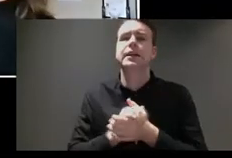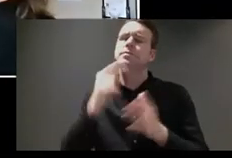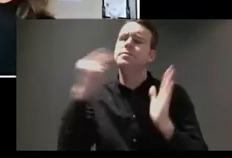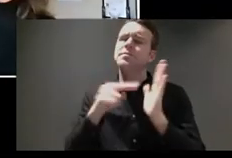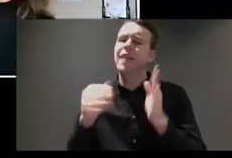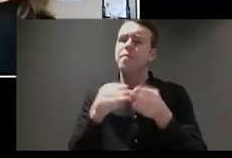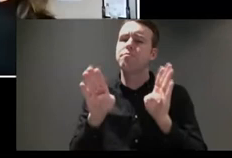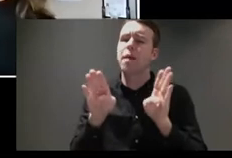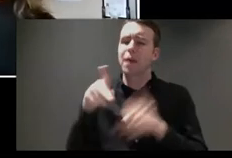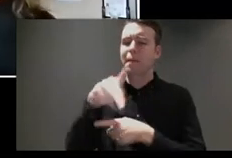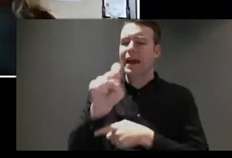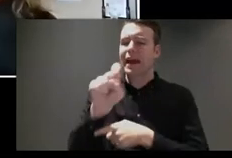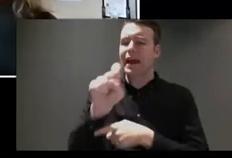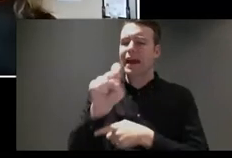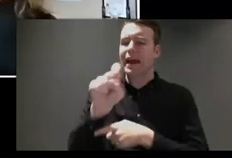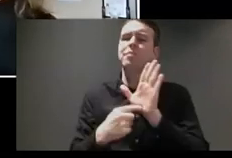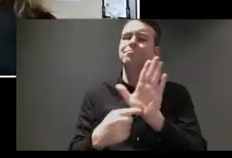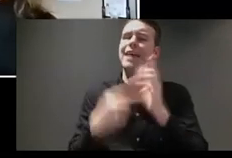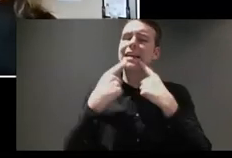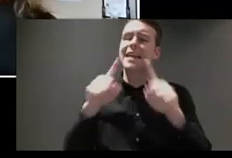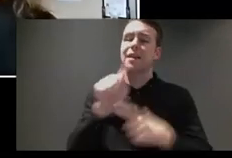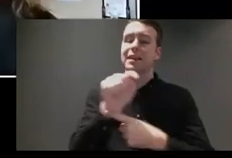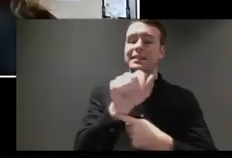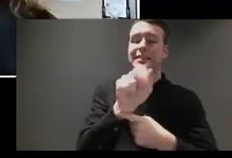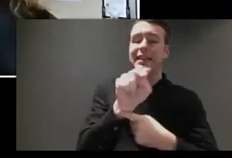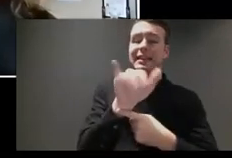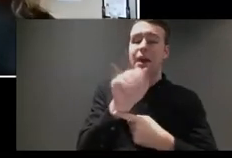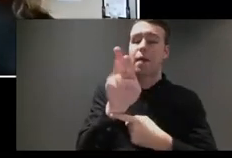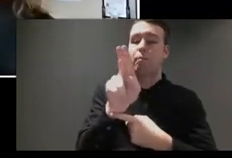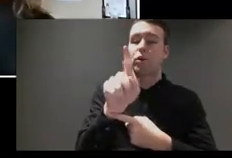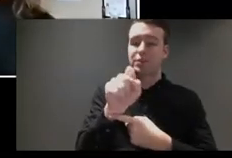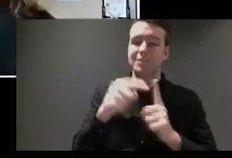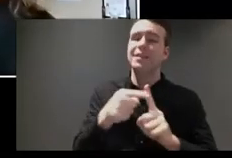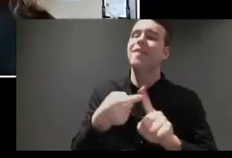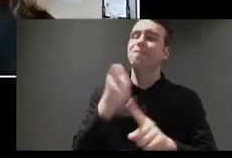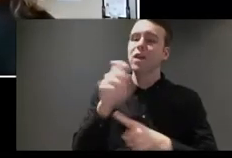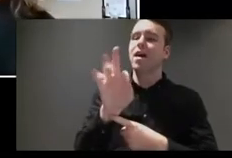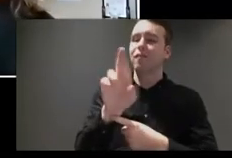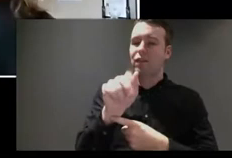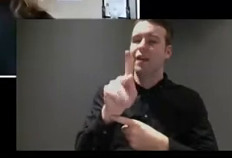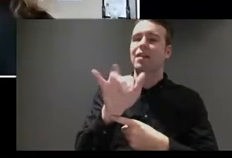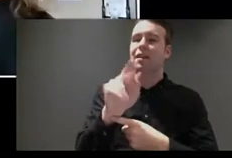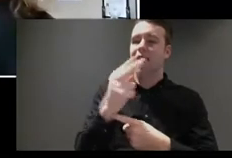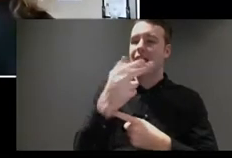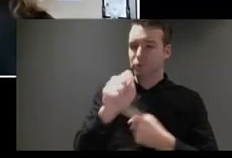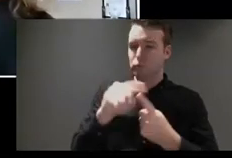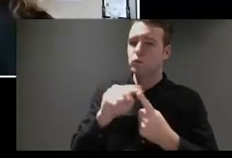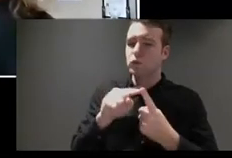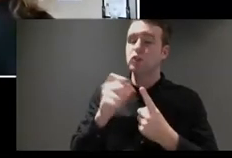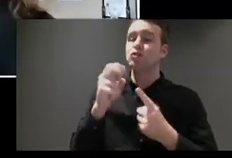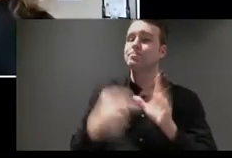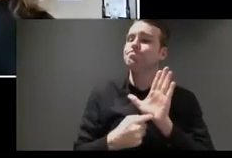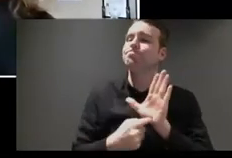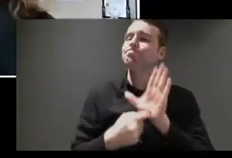public service announcement created by Tanya Brooks. She's also from Franklin High School, and she's